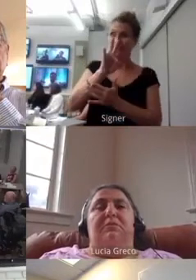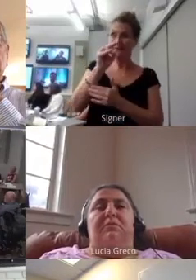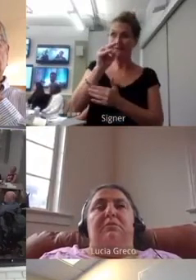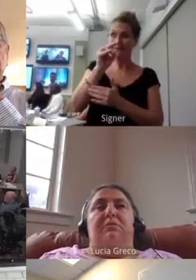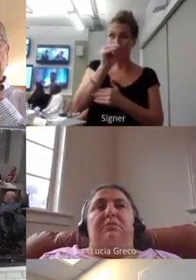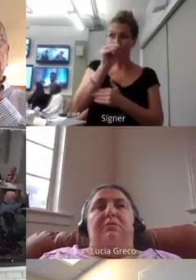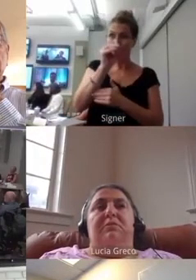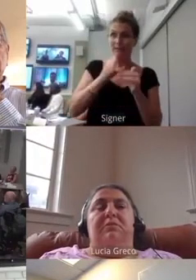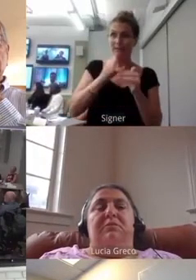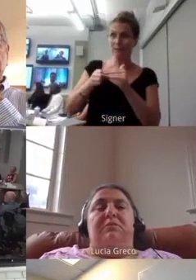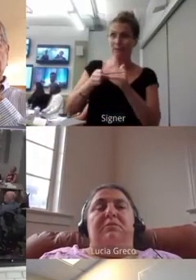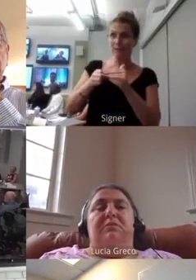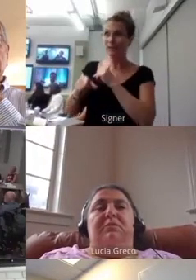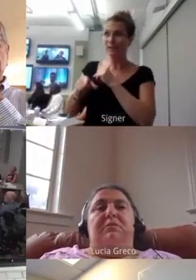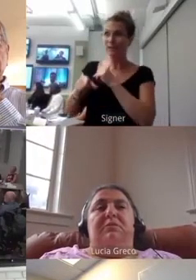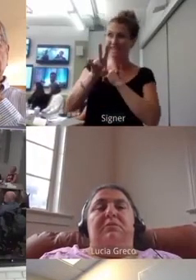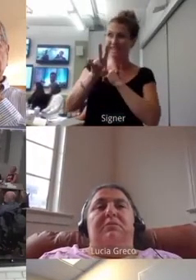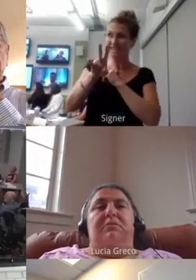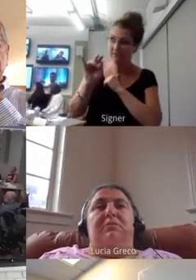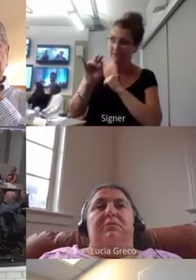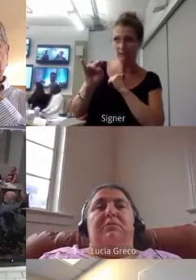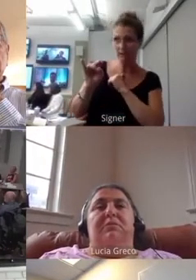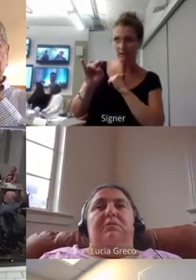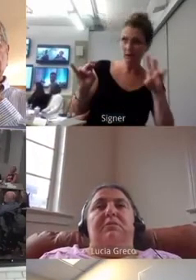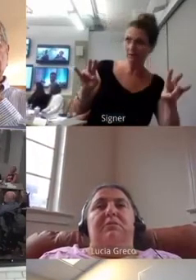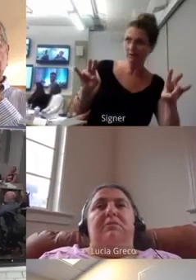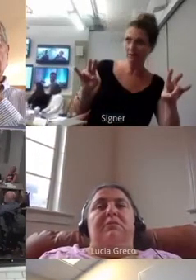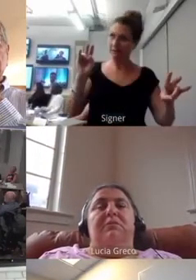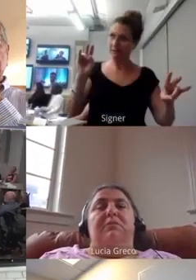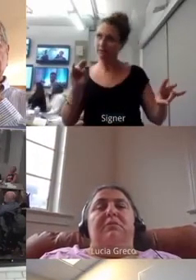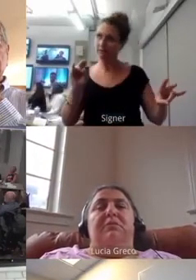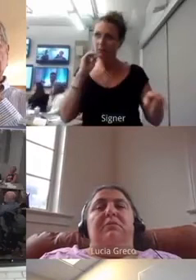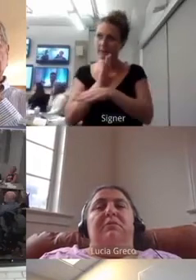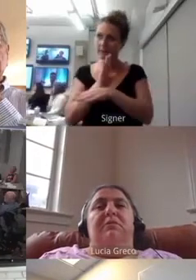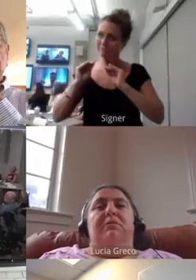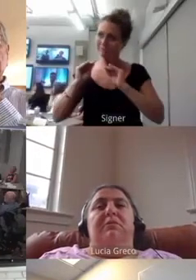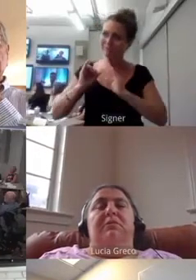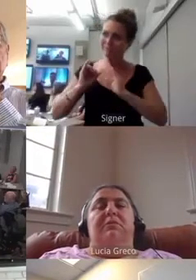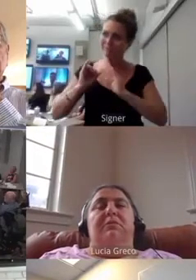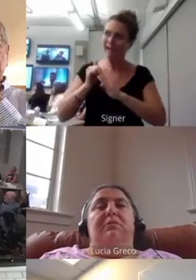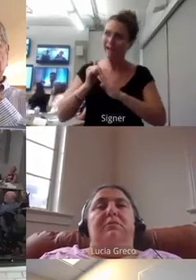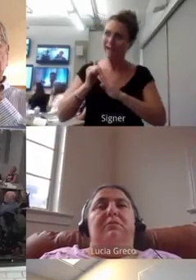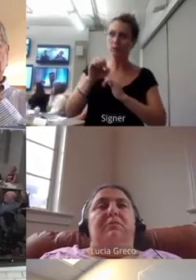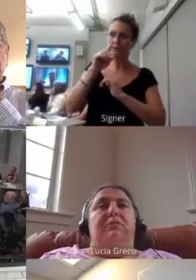rate, and it's how to teach business, how to be AODA compliant with technology. So